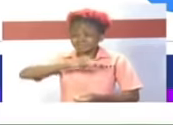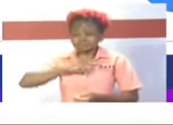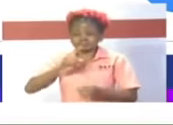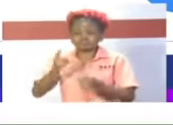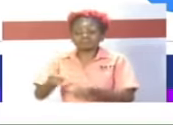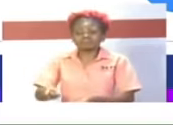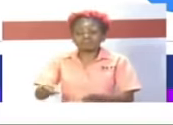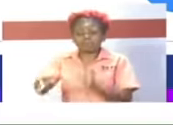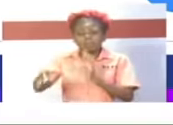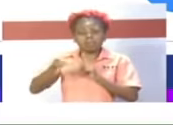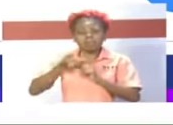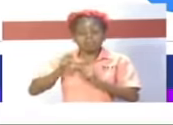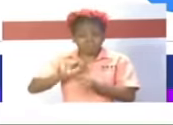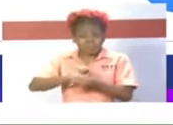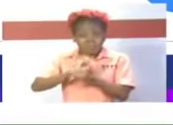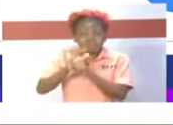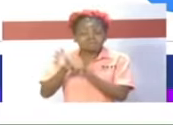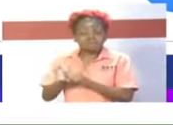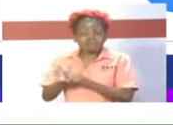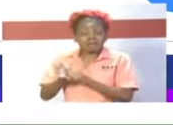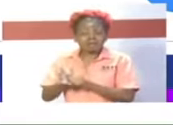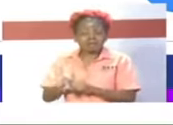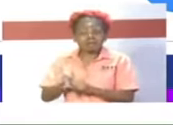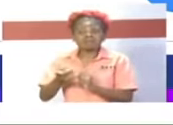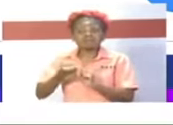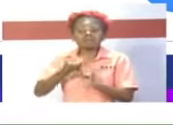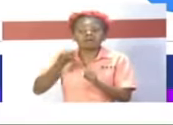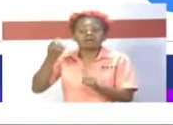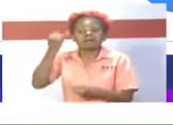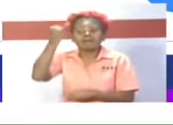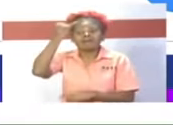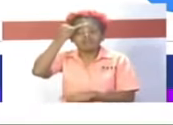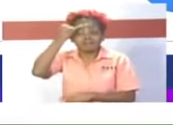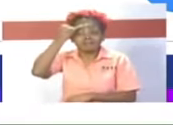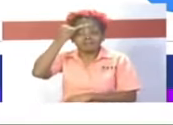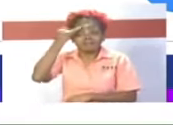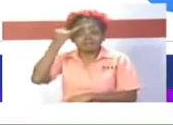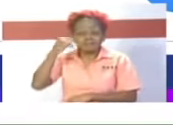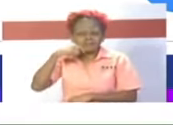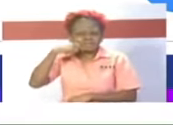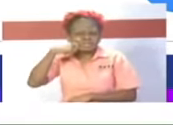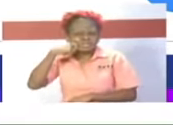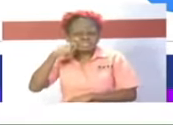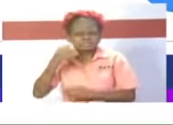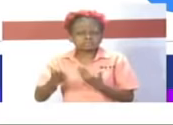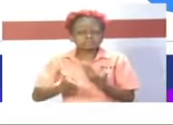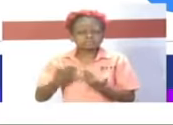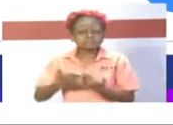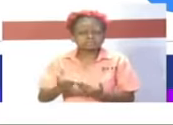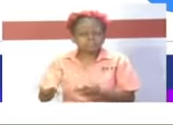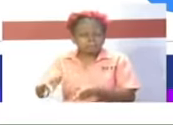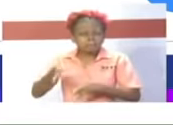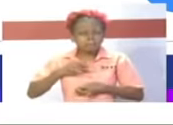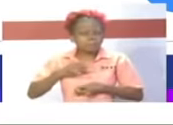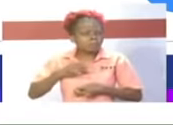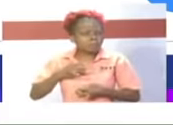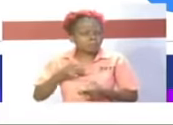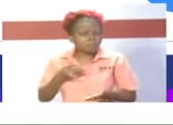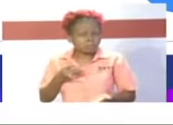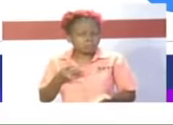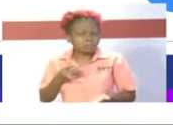We noted such occurring in our East Asian population locally, and can vaccines also protect against this lung